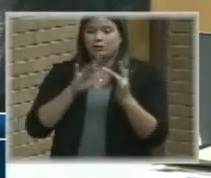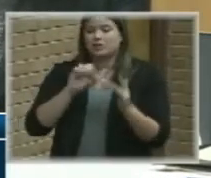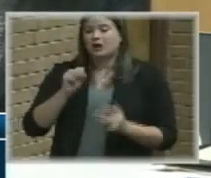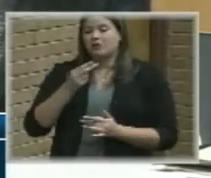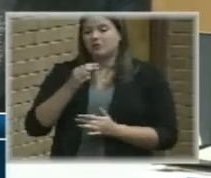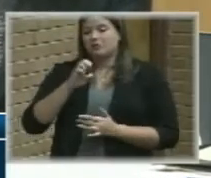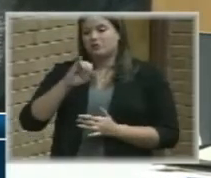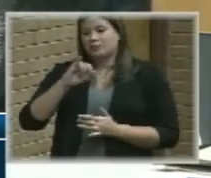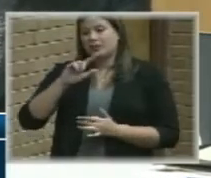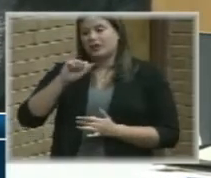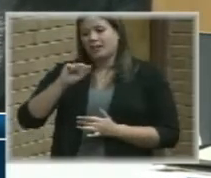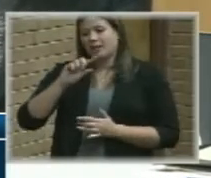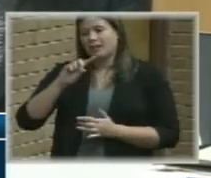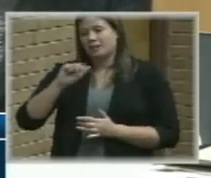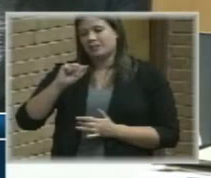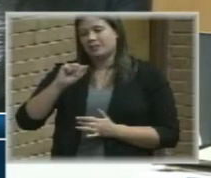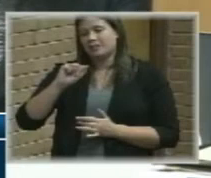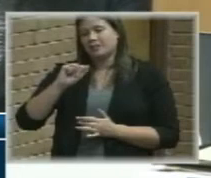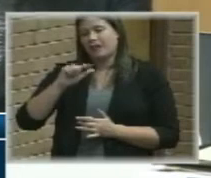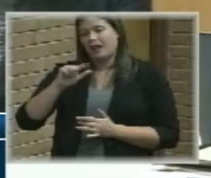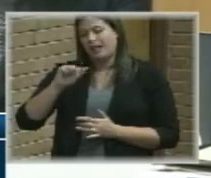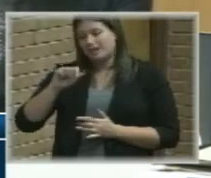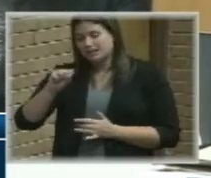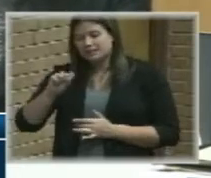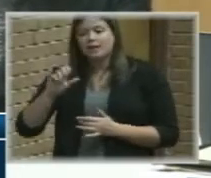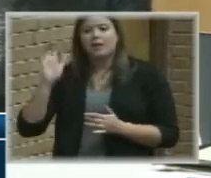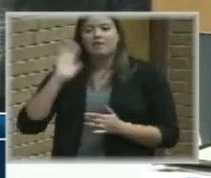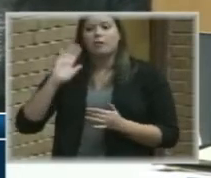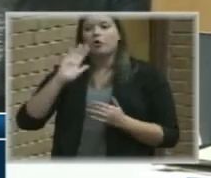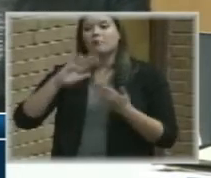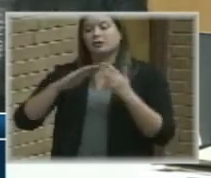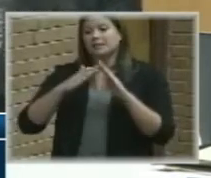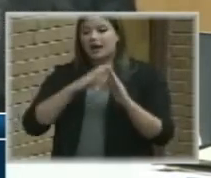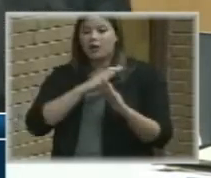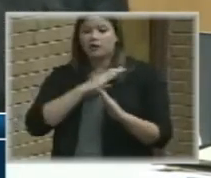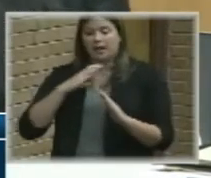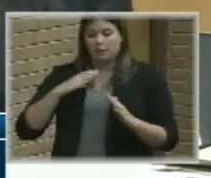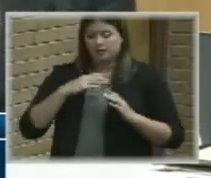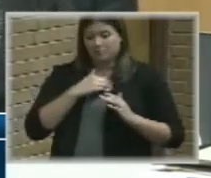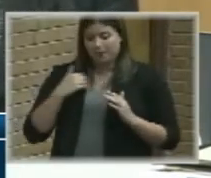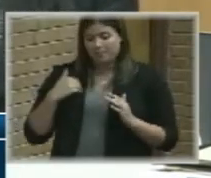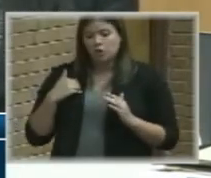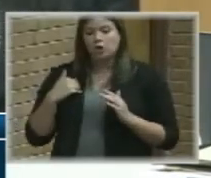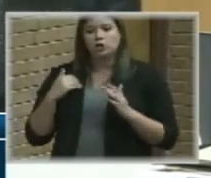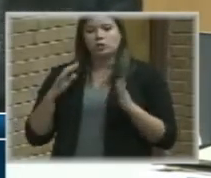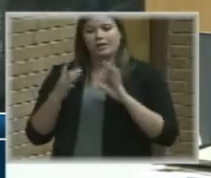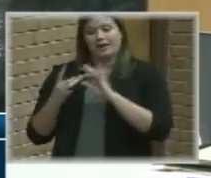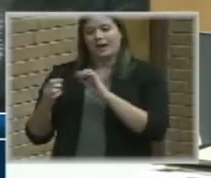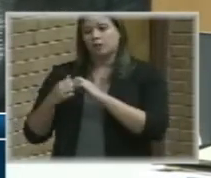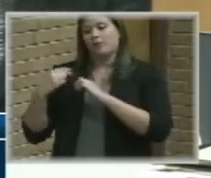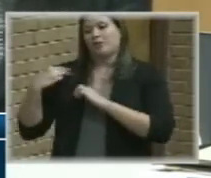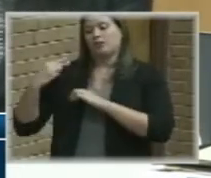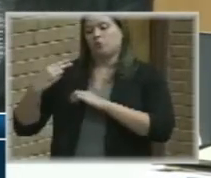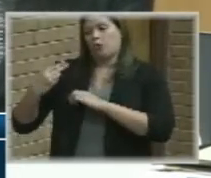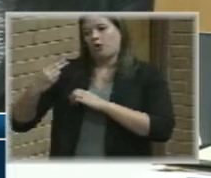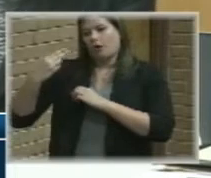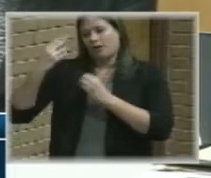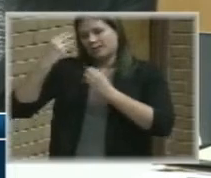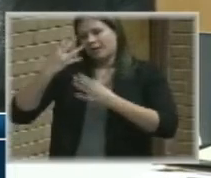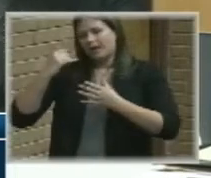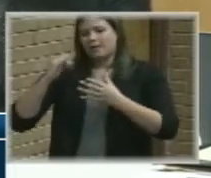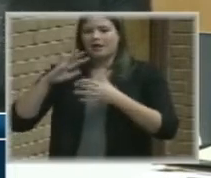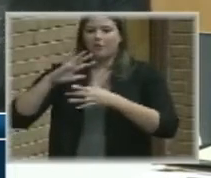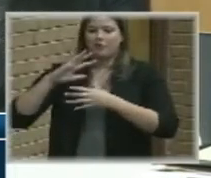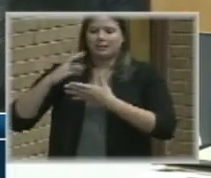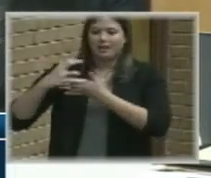a former town council member, to connect them with historical data that was accumulated during the Monroe Avenue